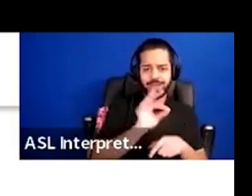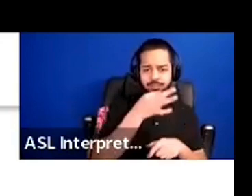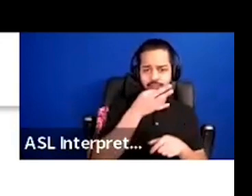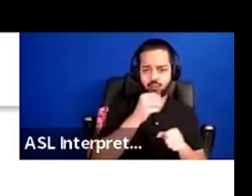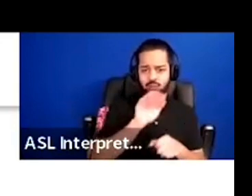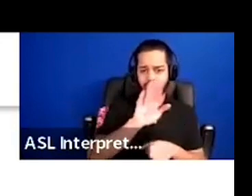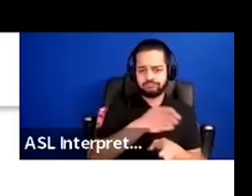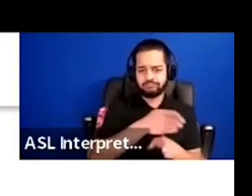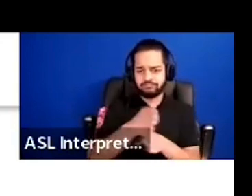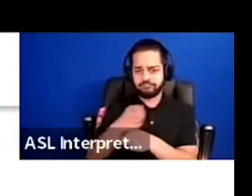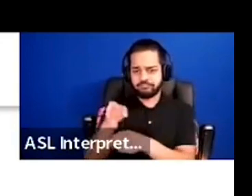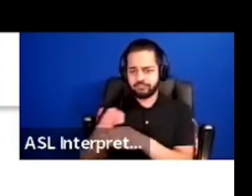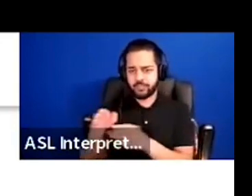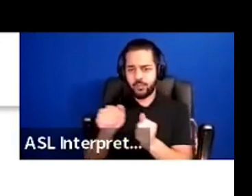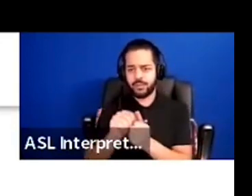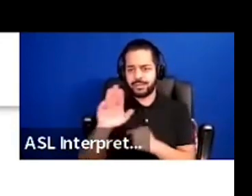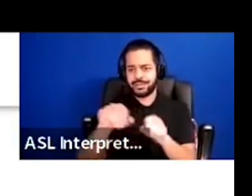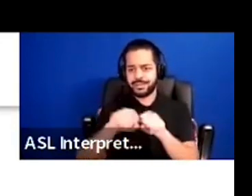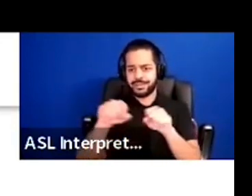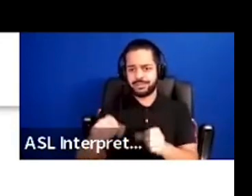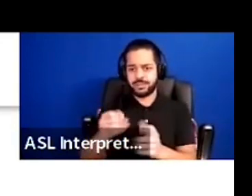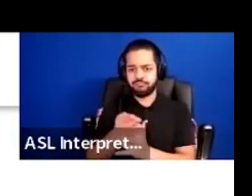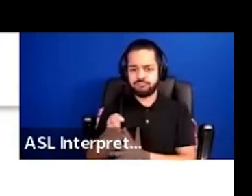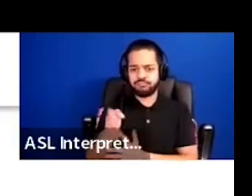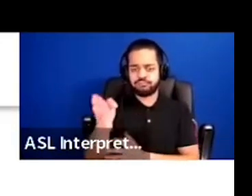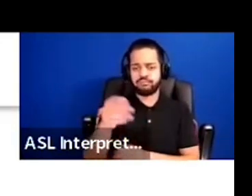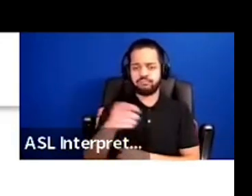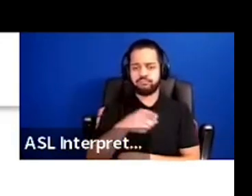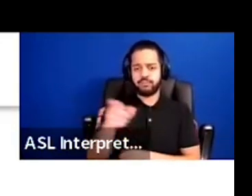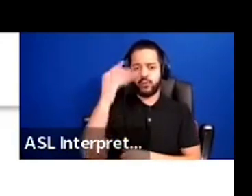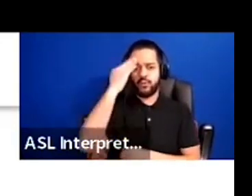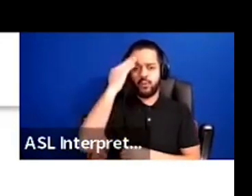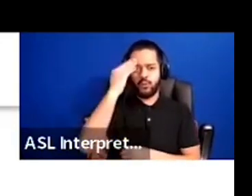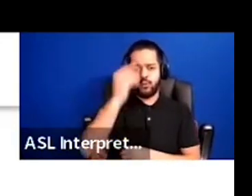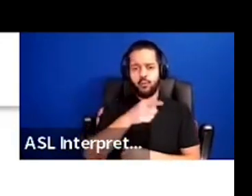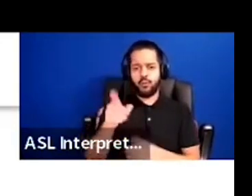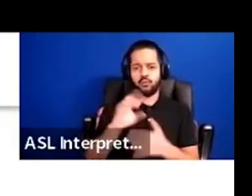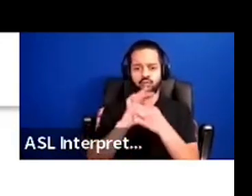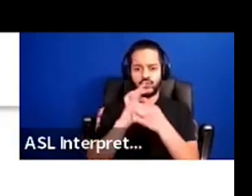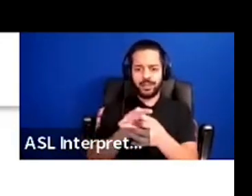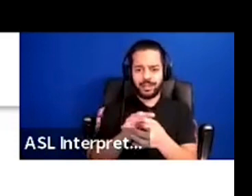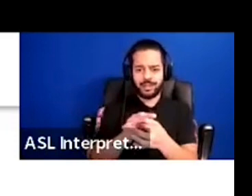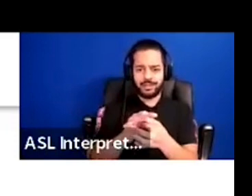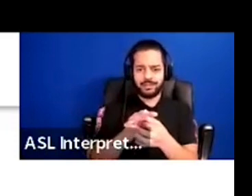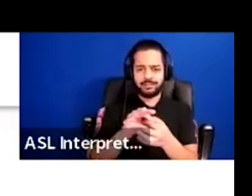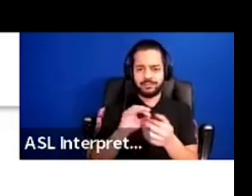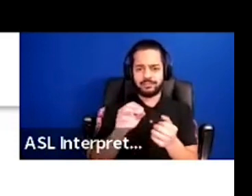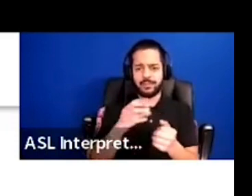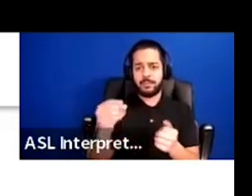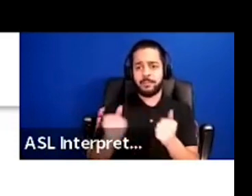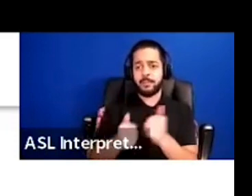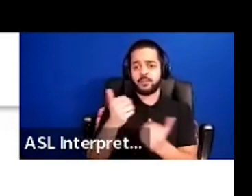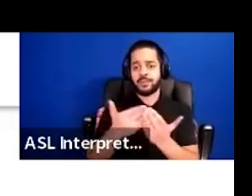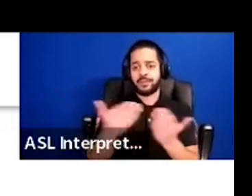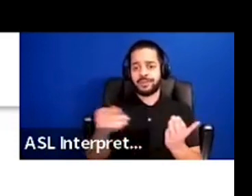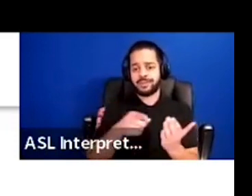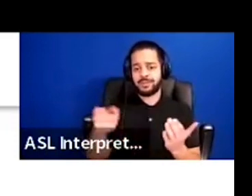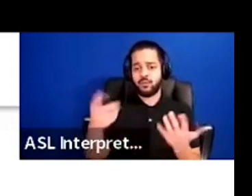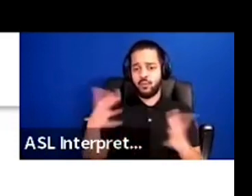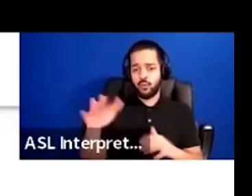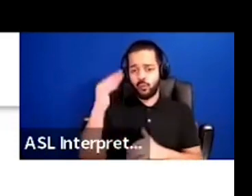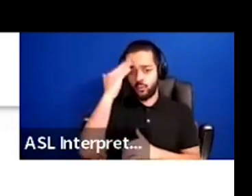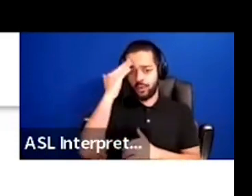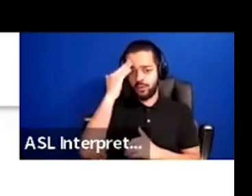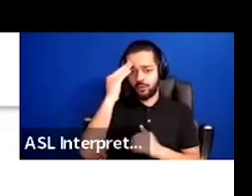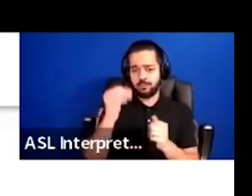navigating the systems that you're in, a lot of things that you know are related to this. A lot of things that we are aware of have been, this